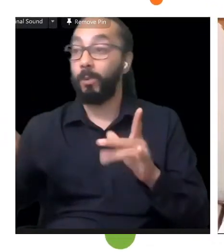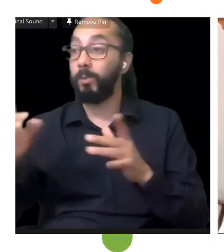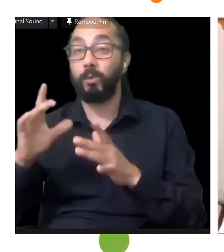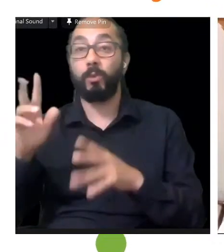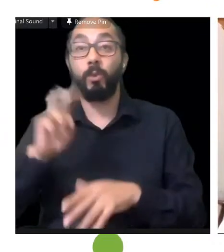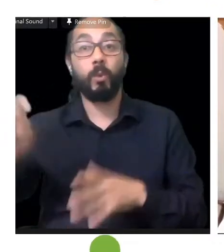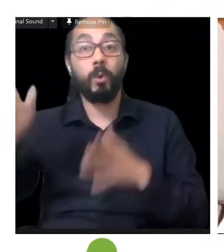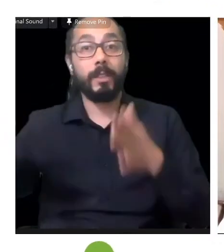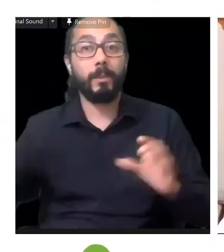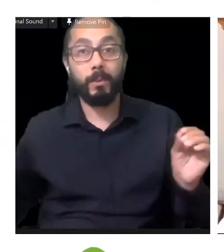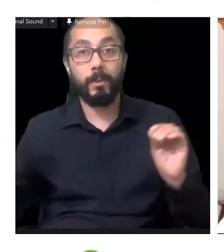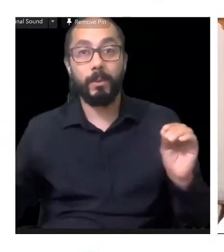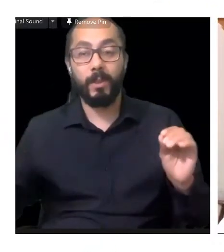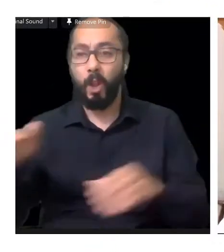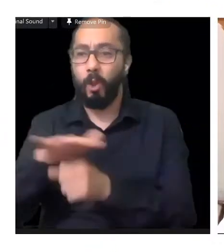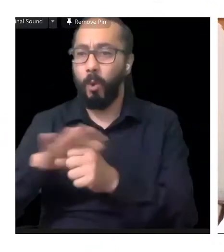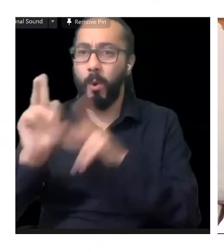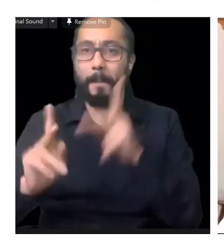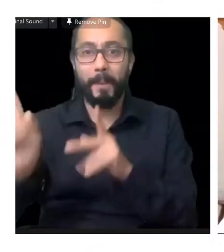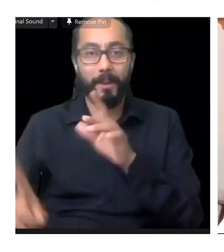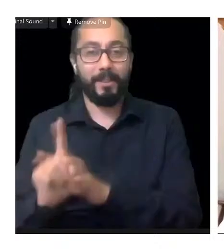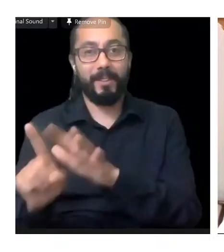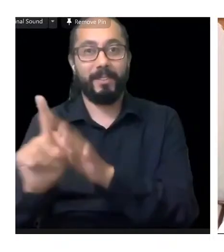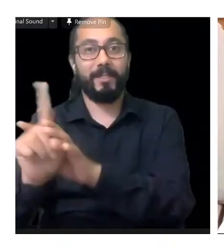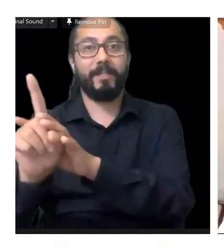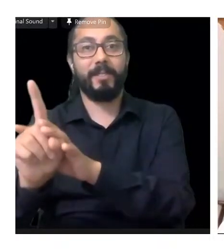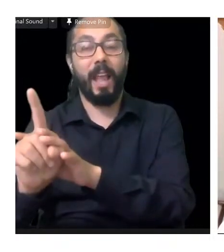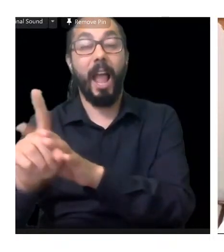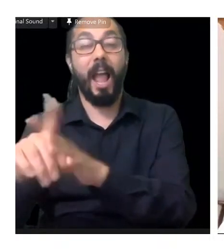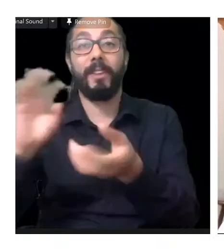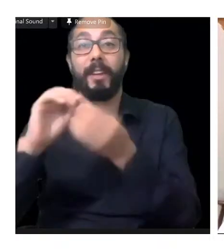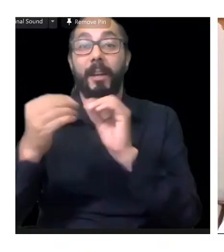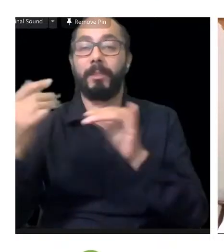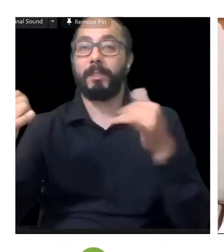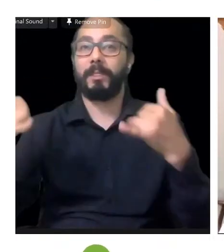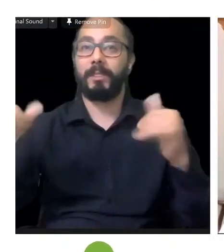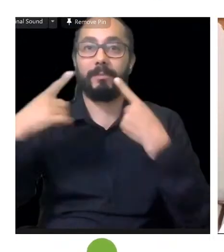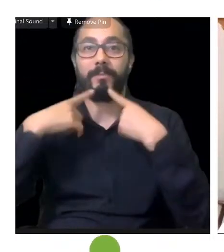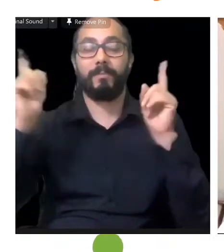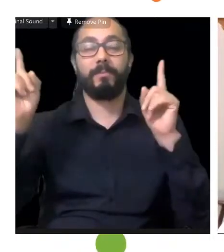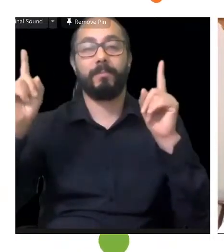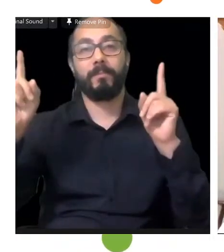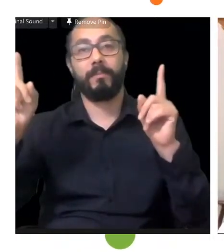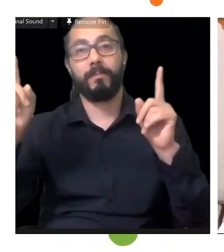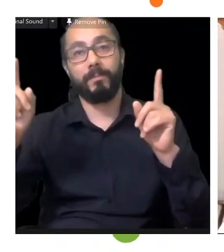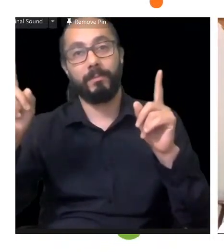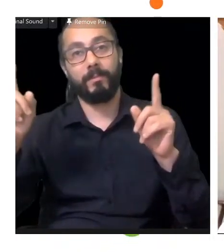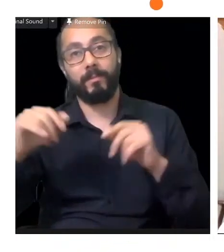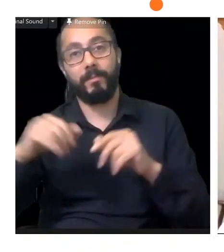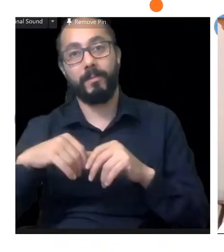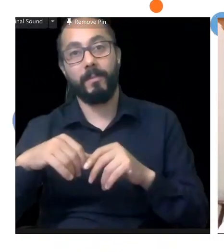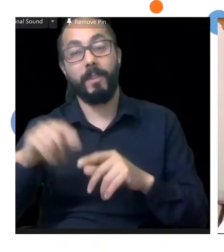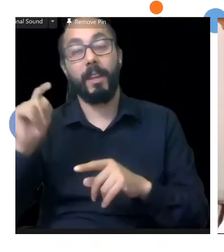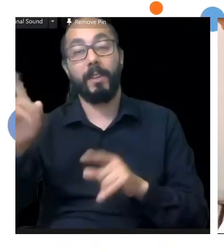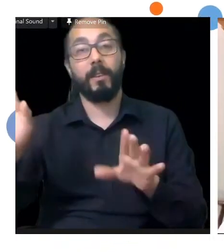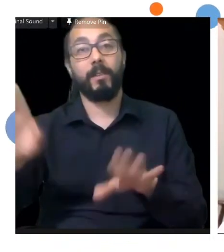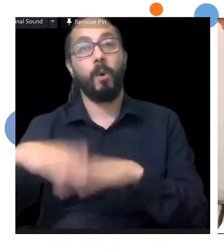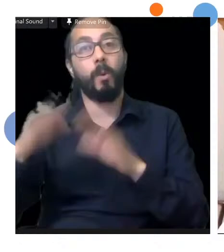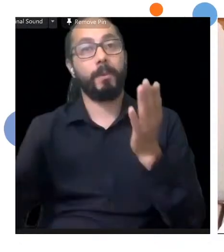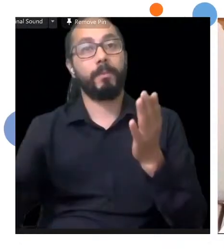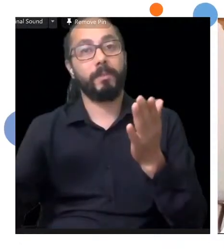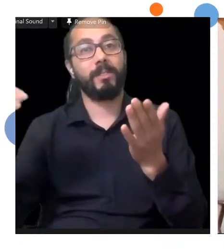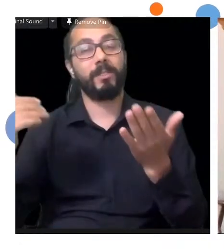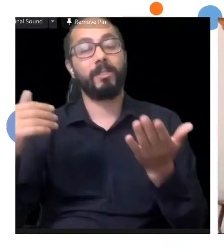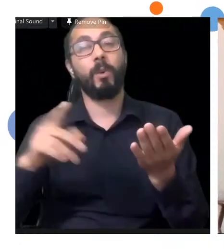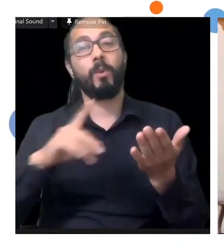at the same numbers that they were at in the same period, six-week period last year, since they reopened. So there